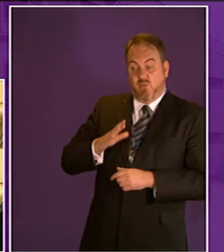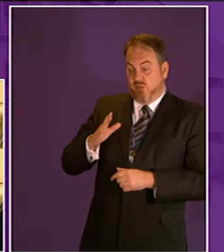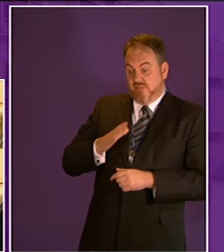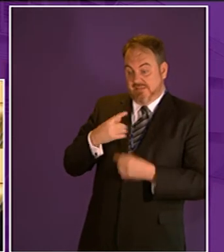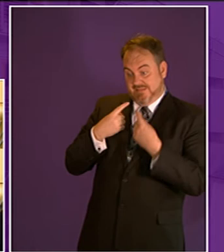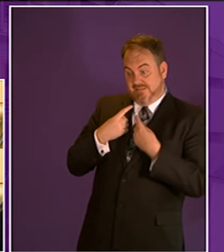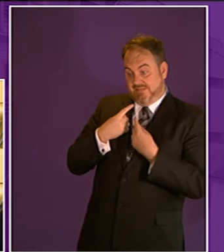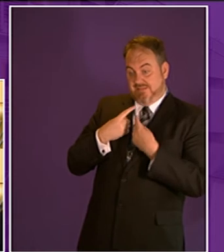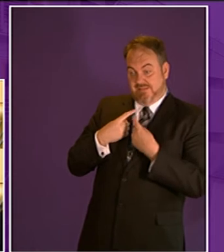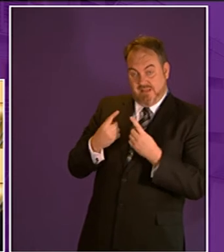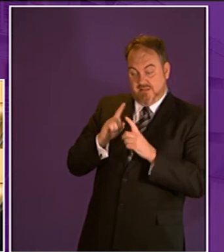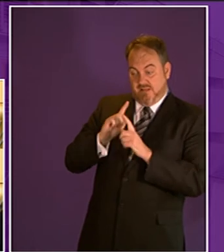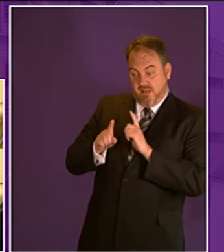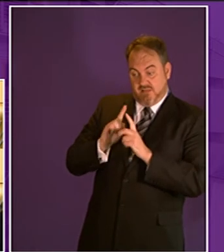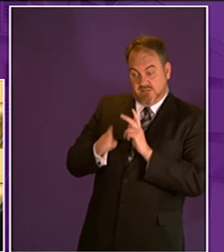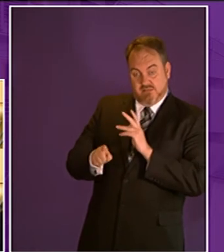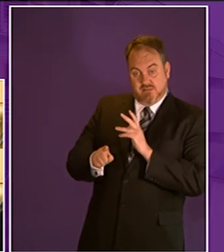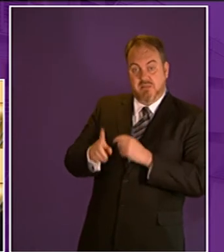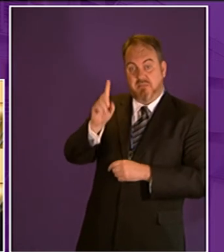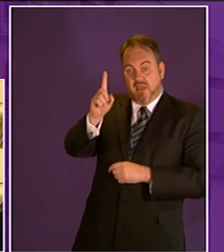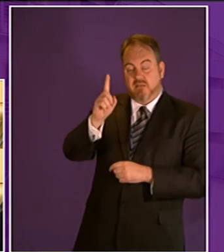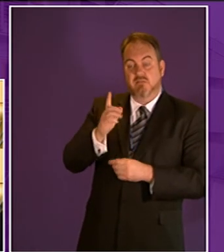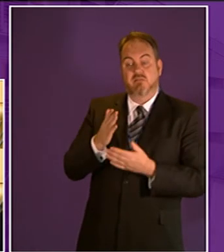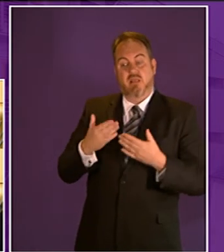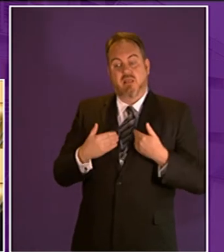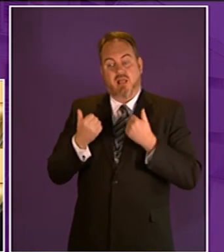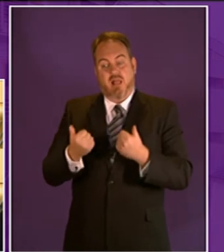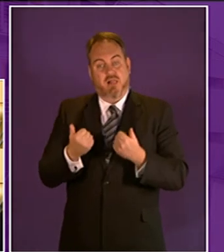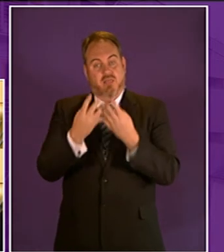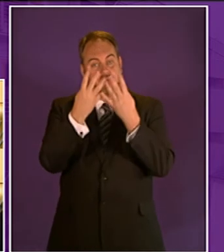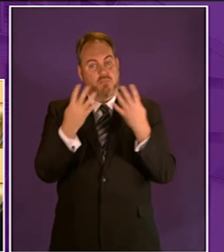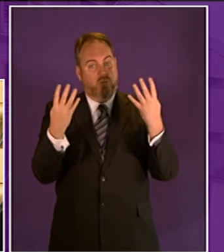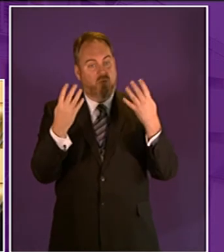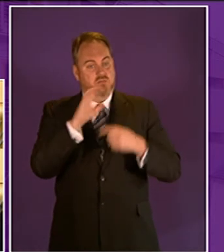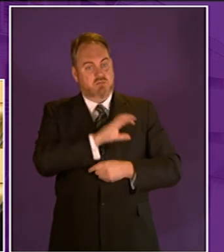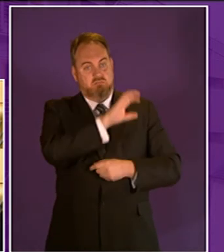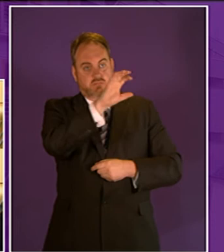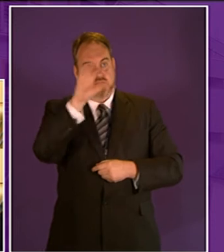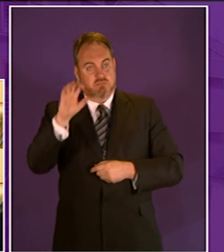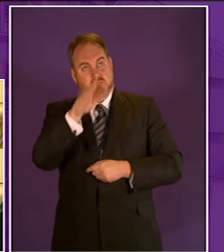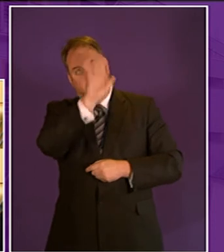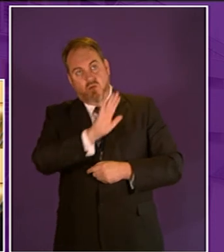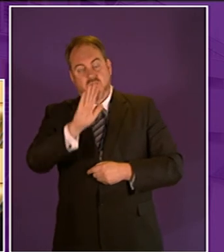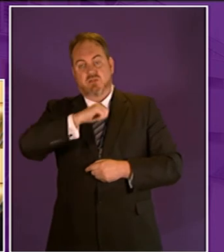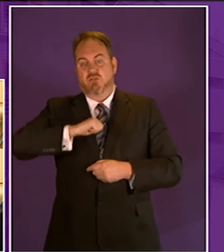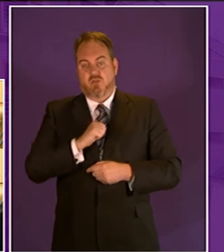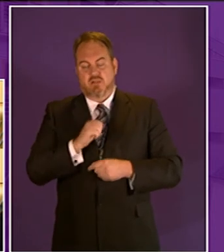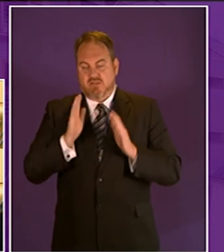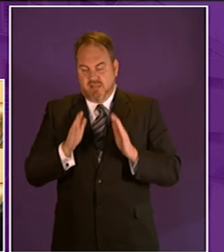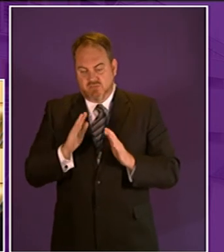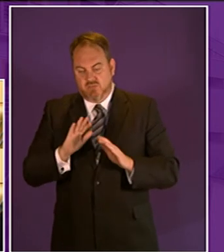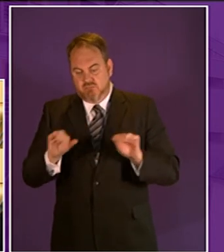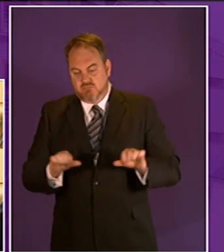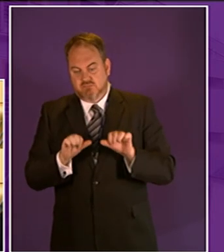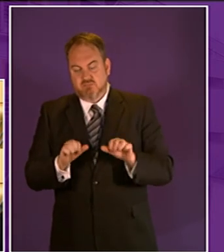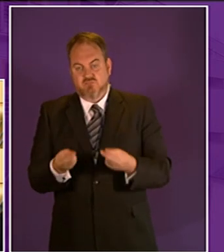in my statement, I can say to Ivan McKee that health boards have obviously been focused, as he would appreciate, on recovering their systems